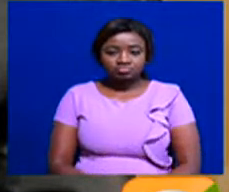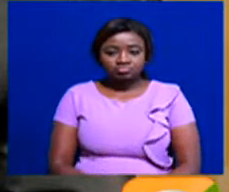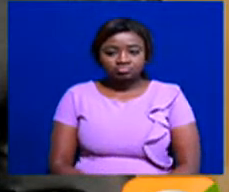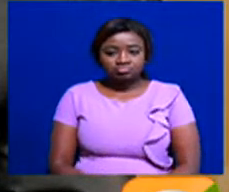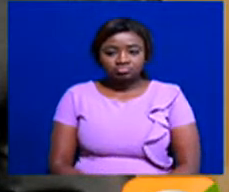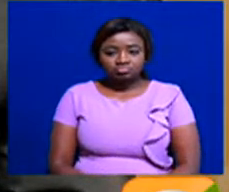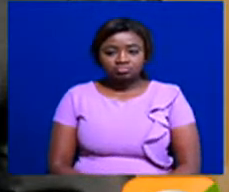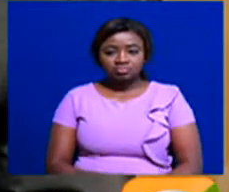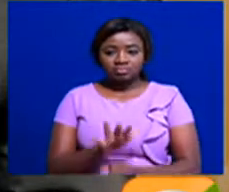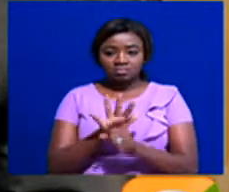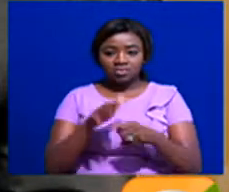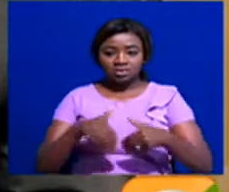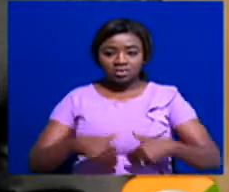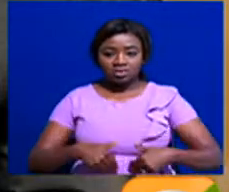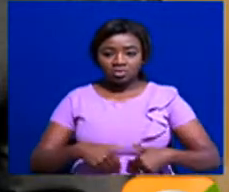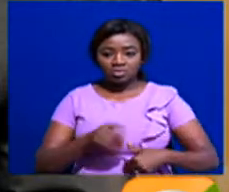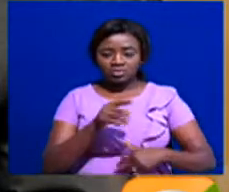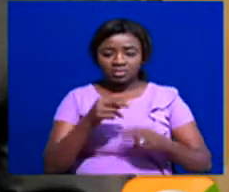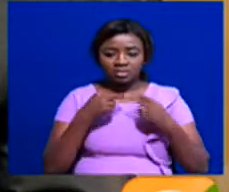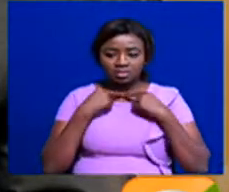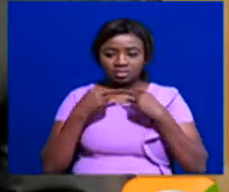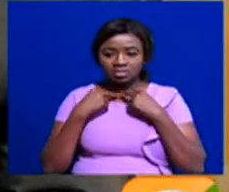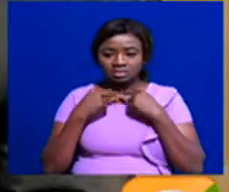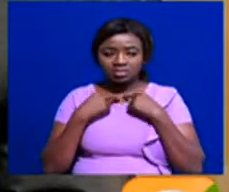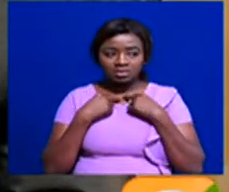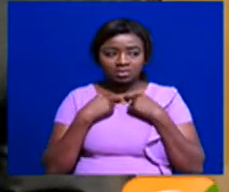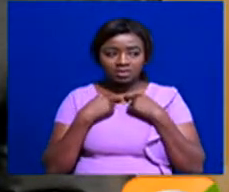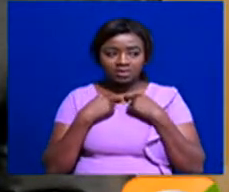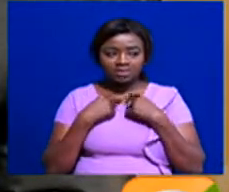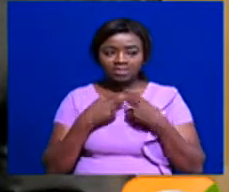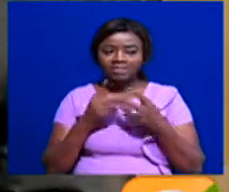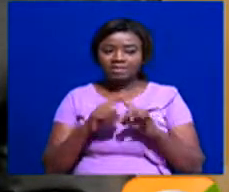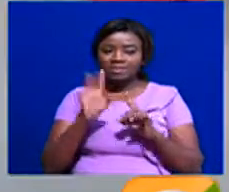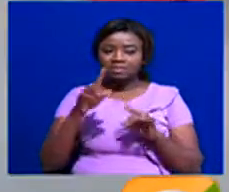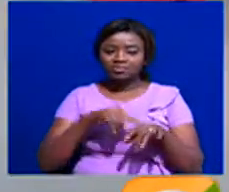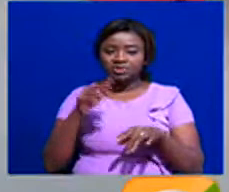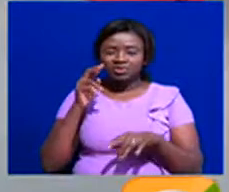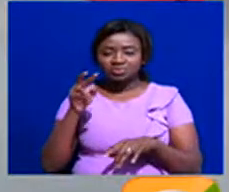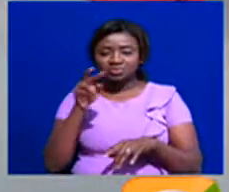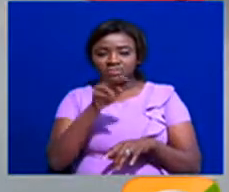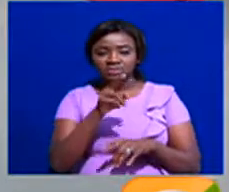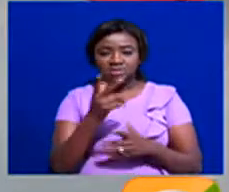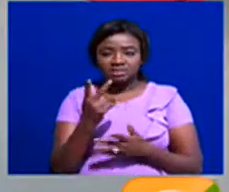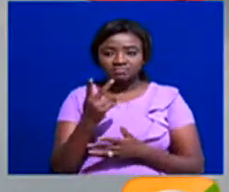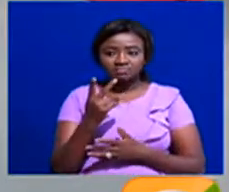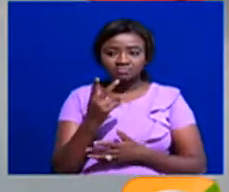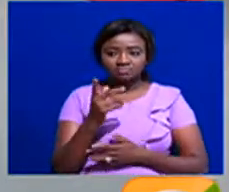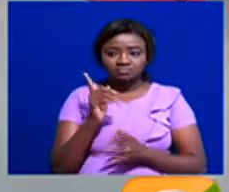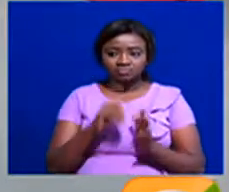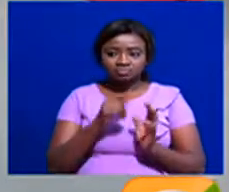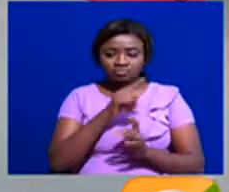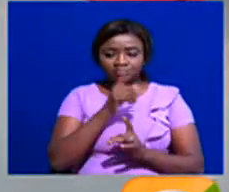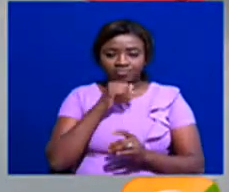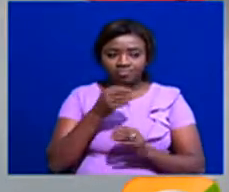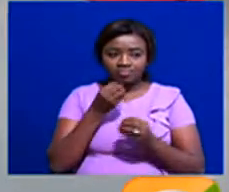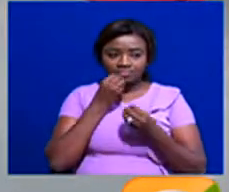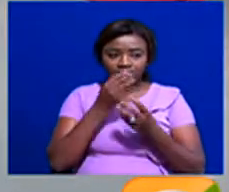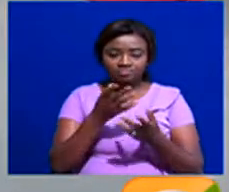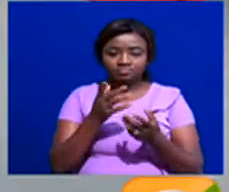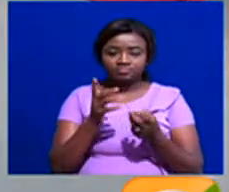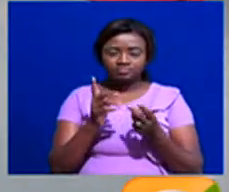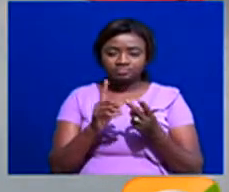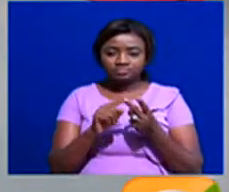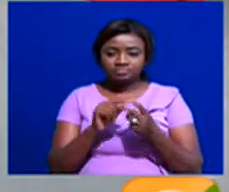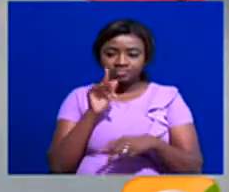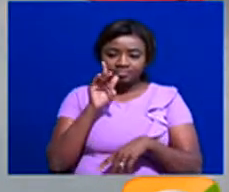many youth are unable to get it. Yes. So when you see the legislation, like maybe what Dorcas was talking about, graphic